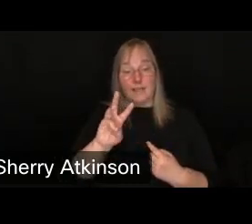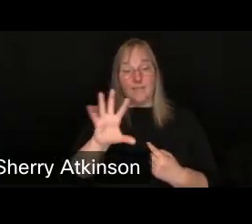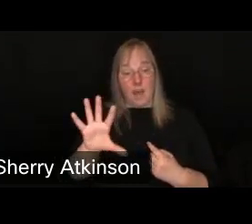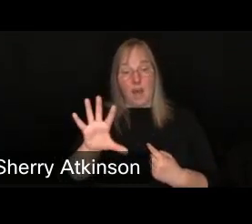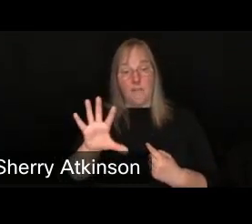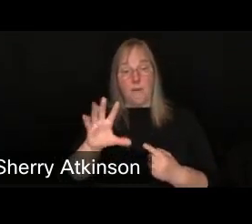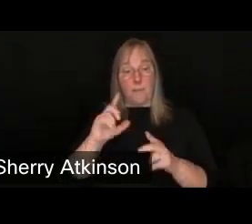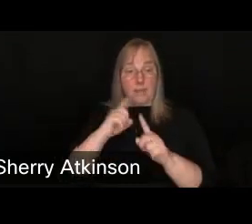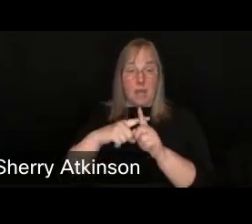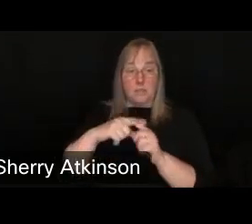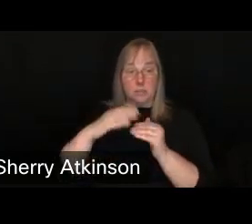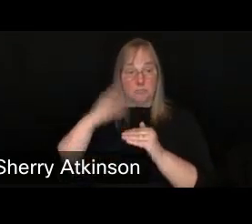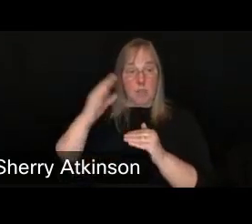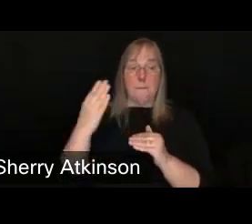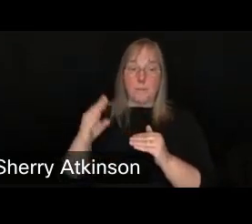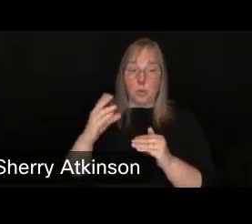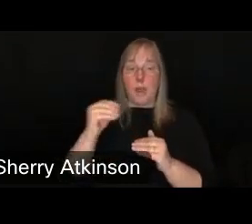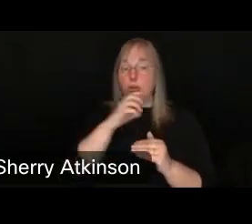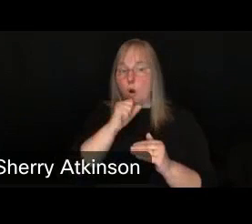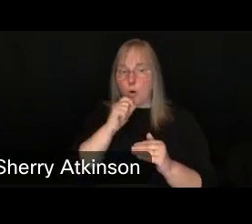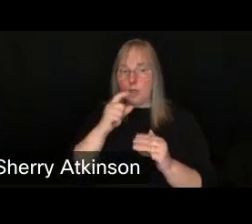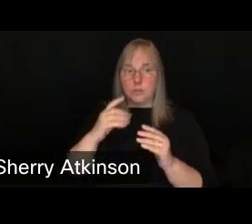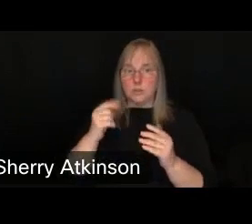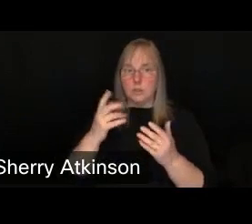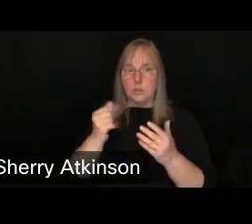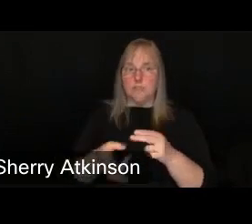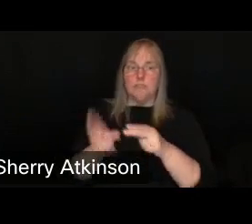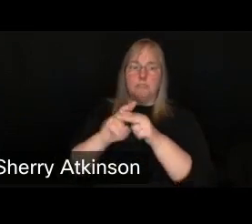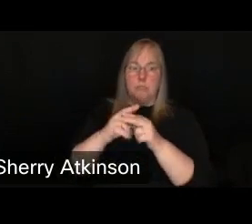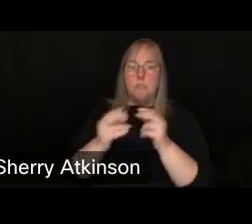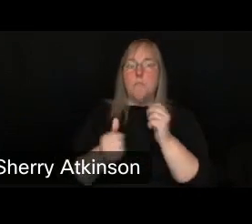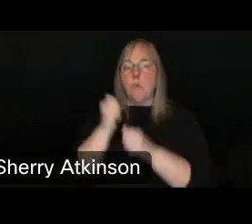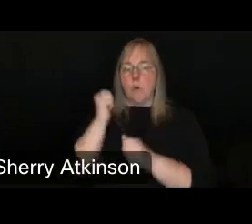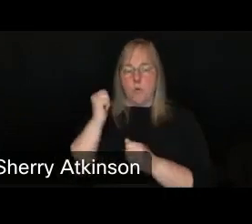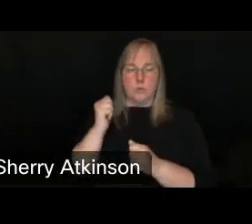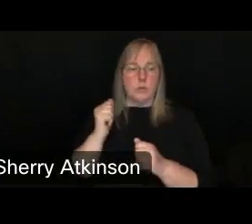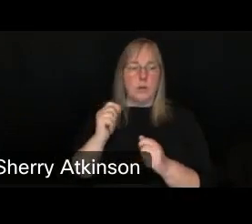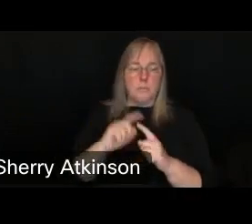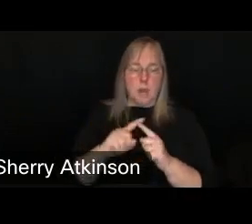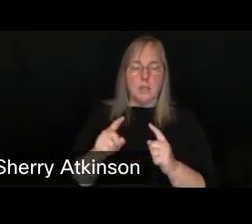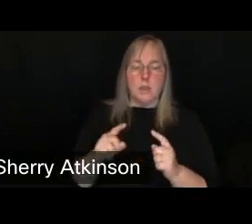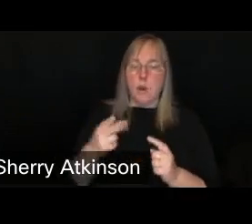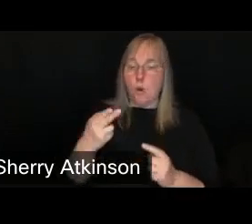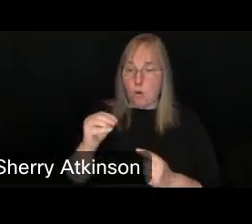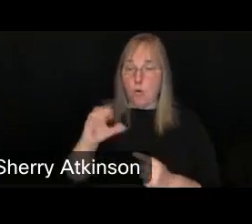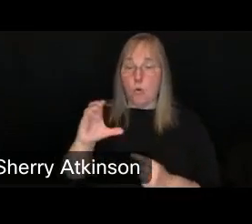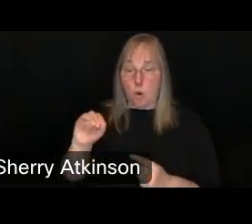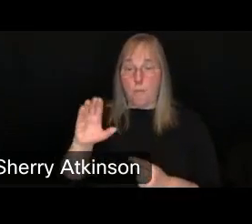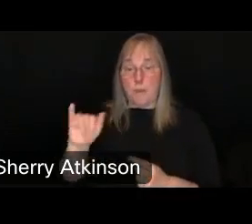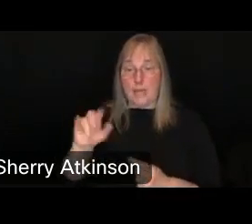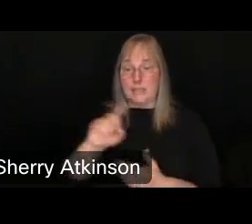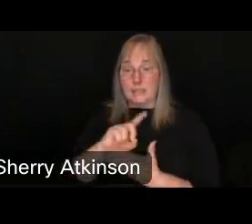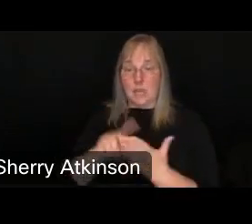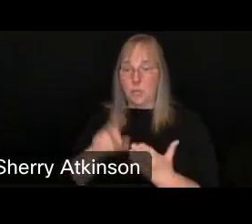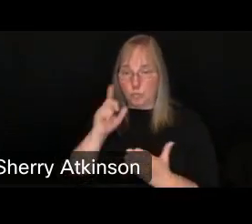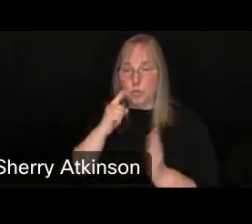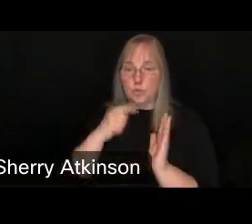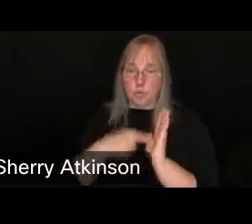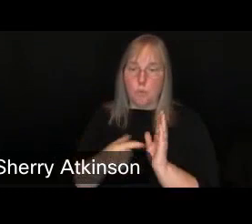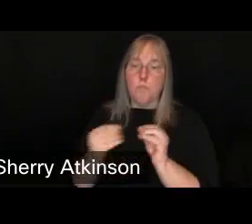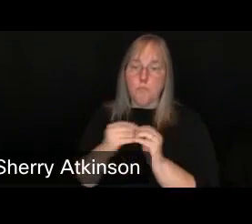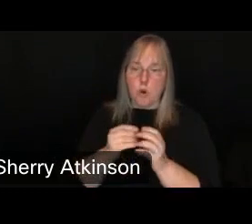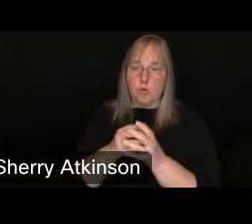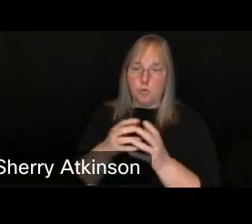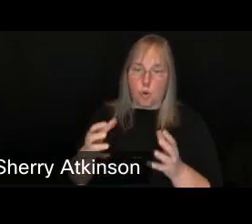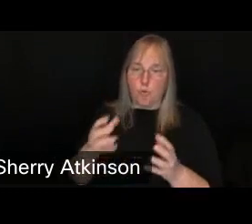hasn't affecting the Hoku by Design, which is going to generate a little bit more growth for every age group on that. But even so, it's